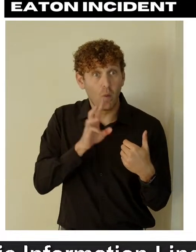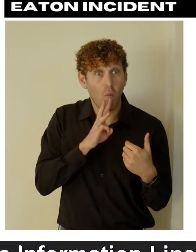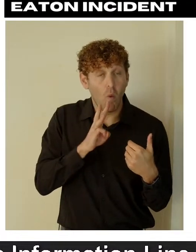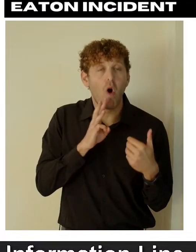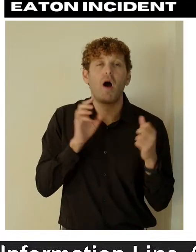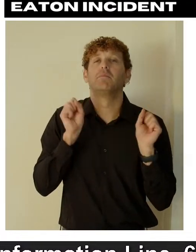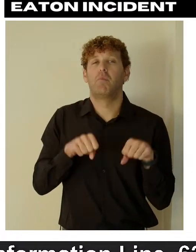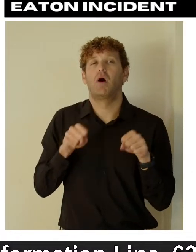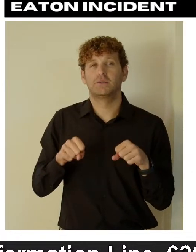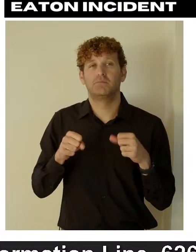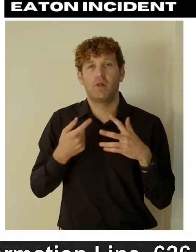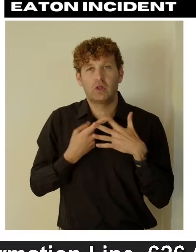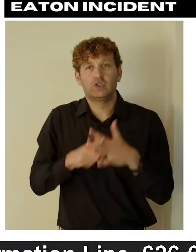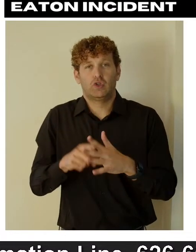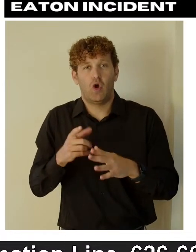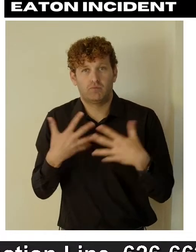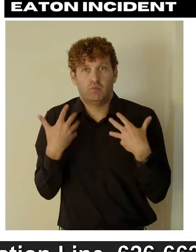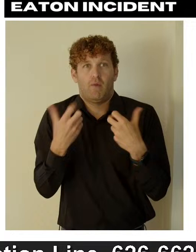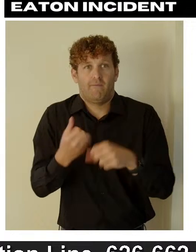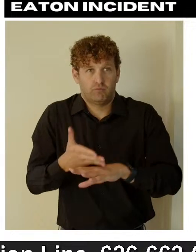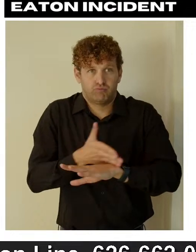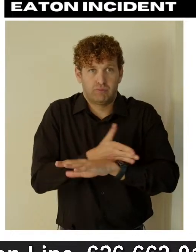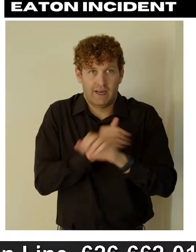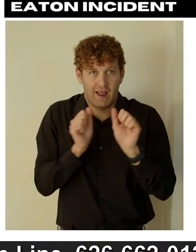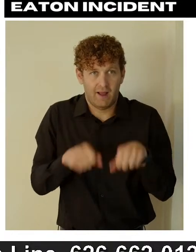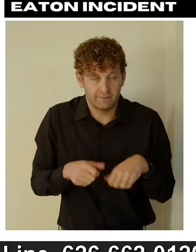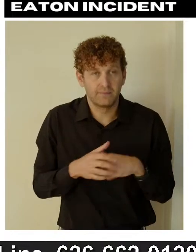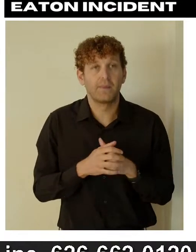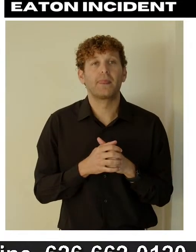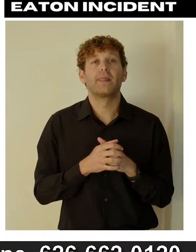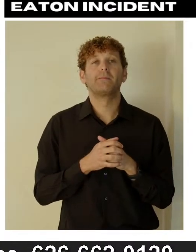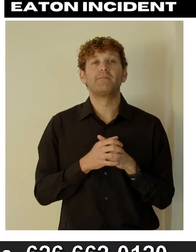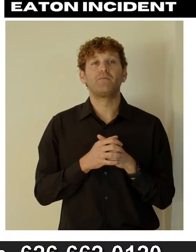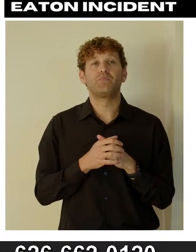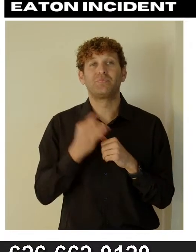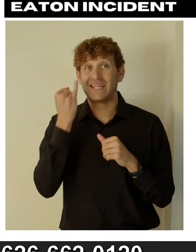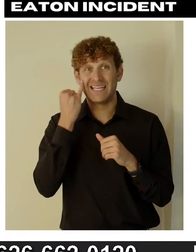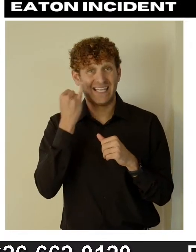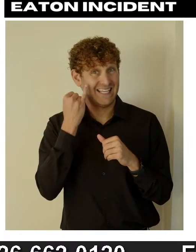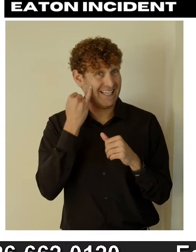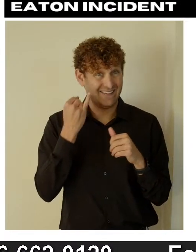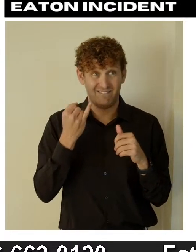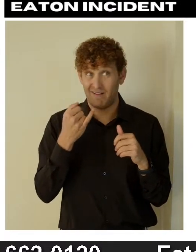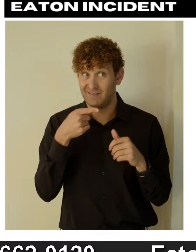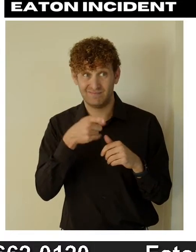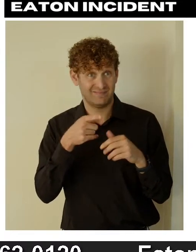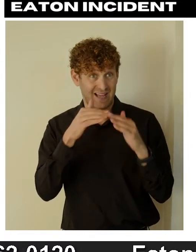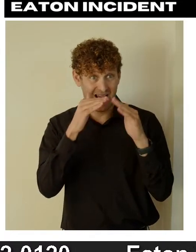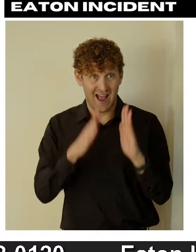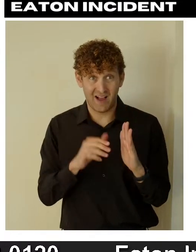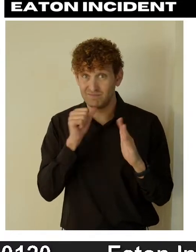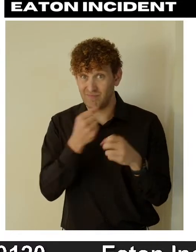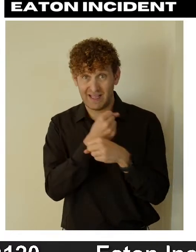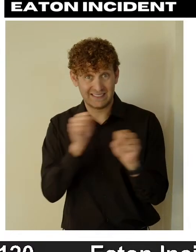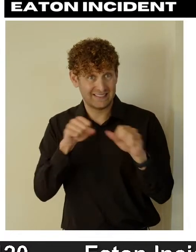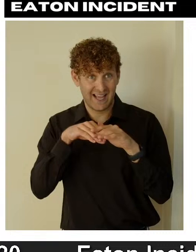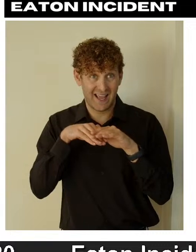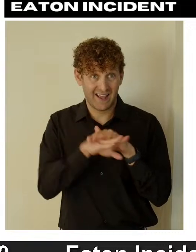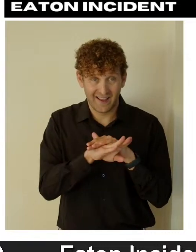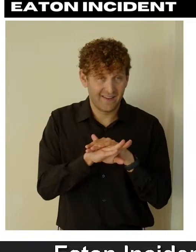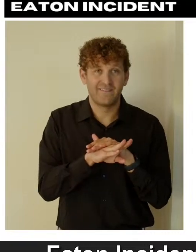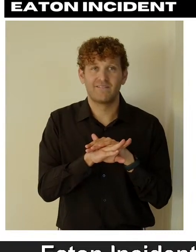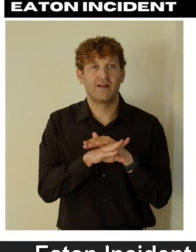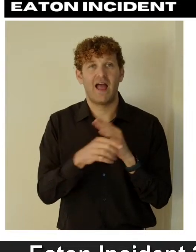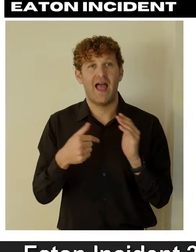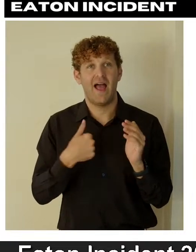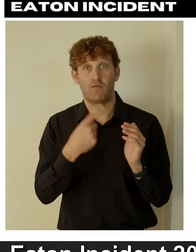to identify whether they're safe to come into. If we don't, we're going to put a red tag on it. And I want to caution you, if we've put a red tag on the house, that means we've identified something that's